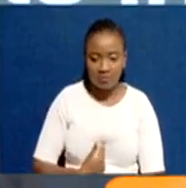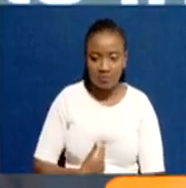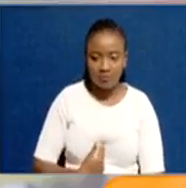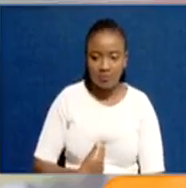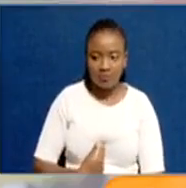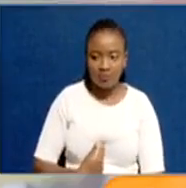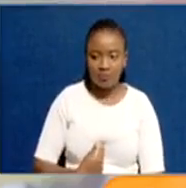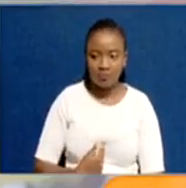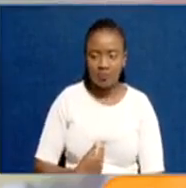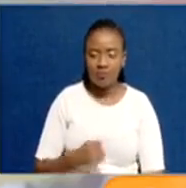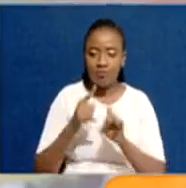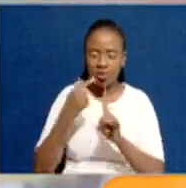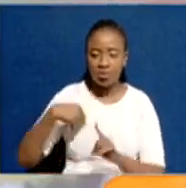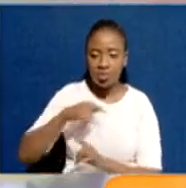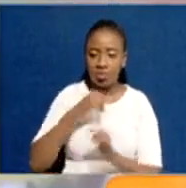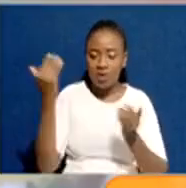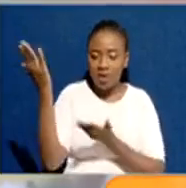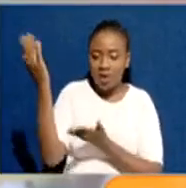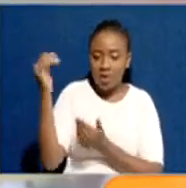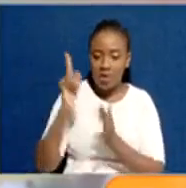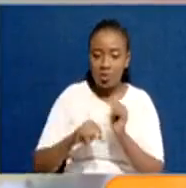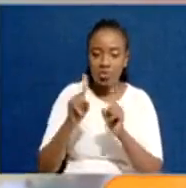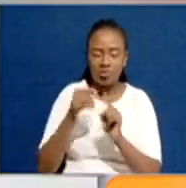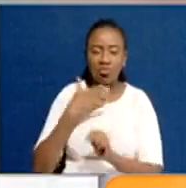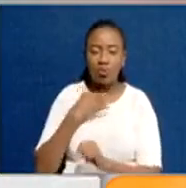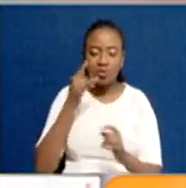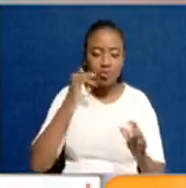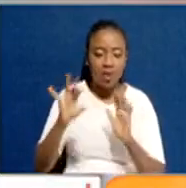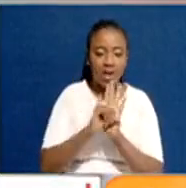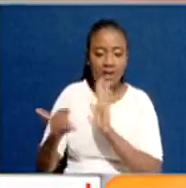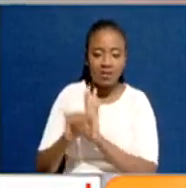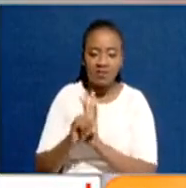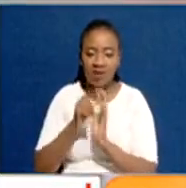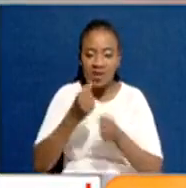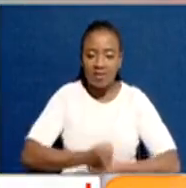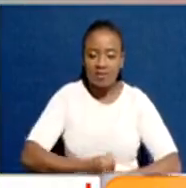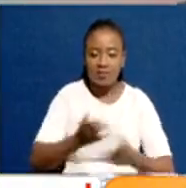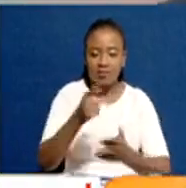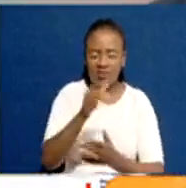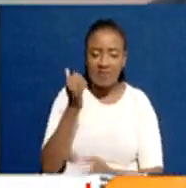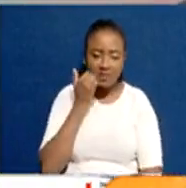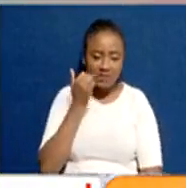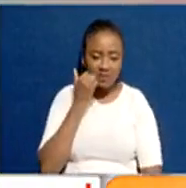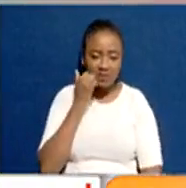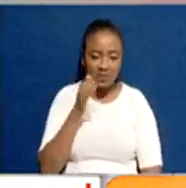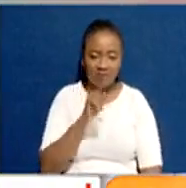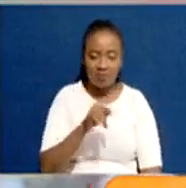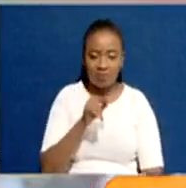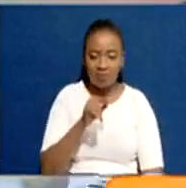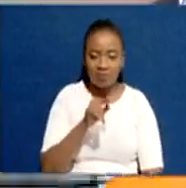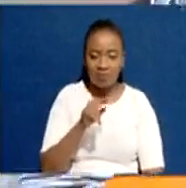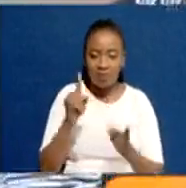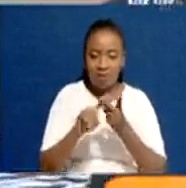to these crops. We hope, one, to identify the distribution of the disease, of the pest, where it is, and